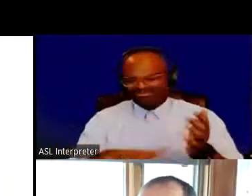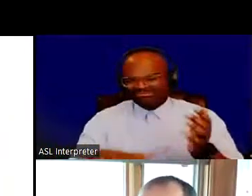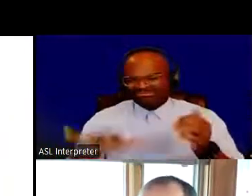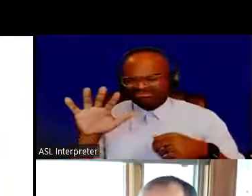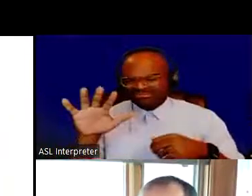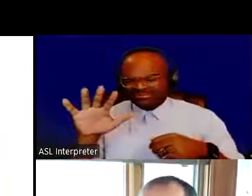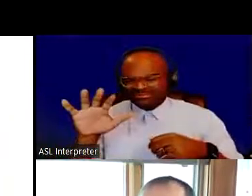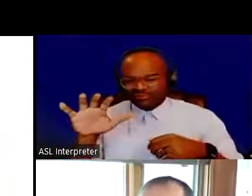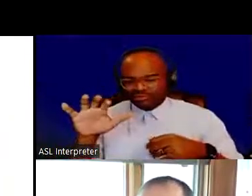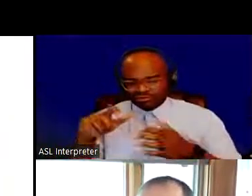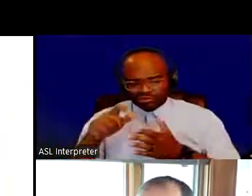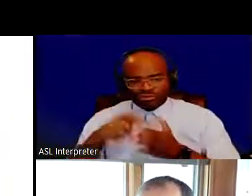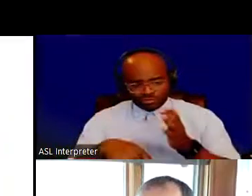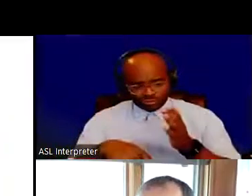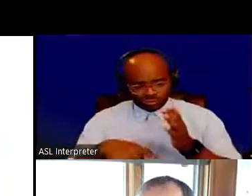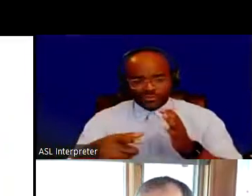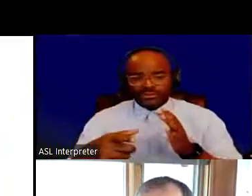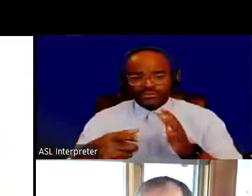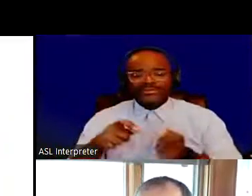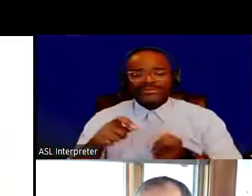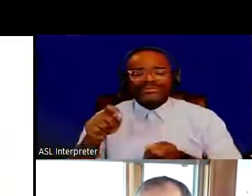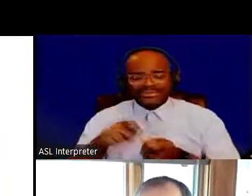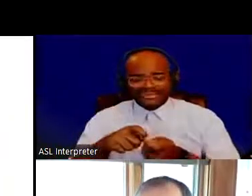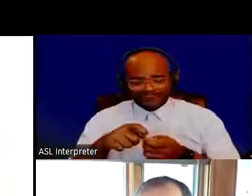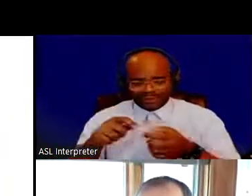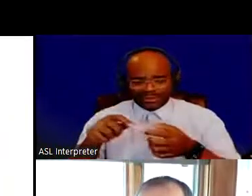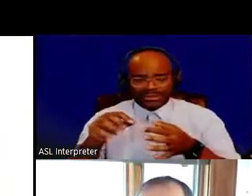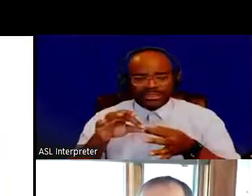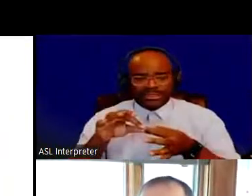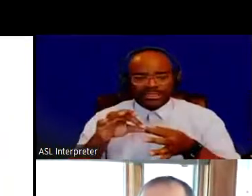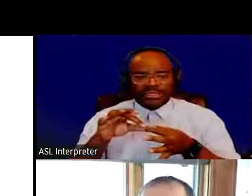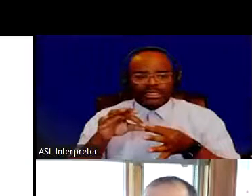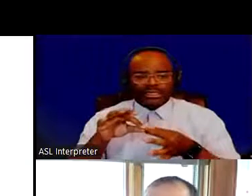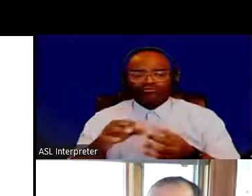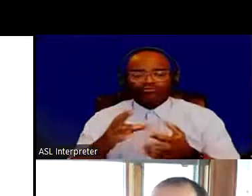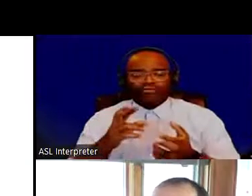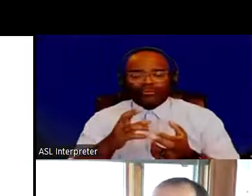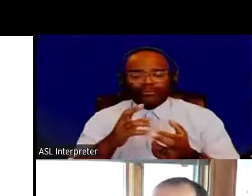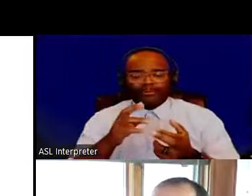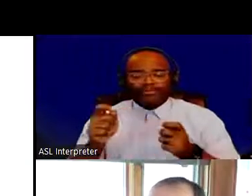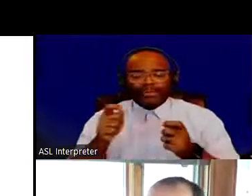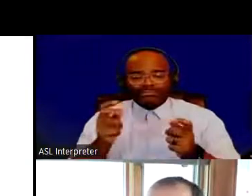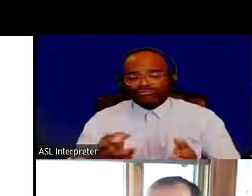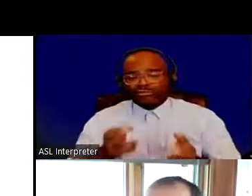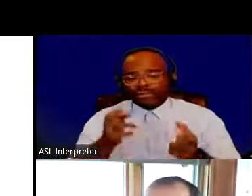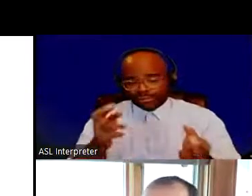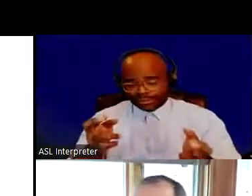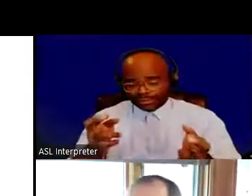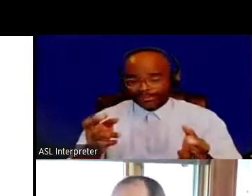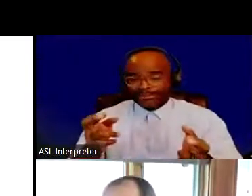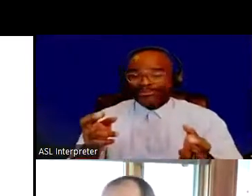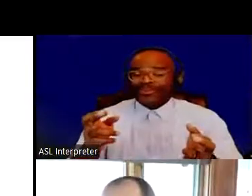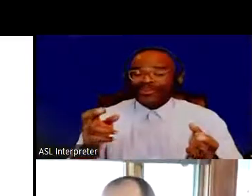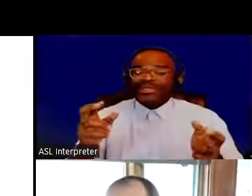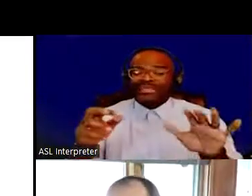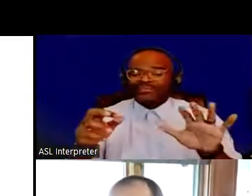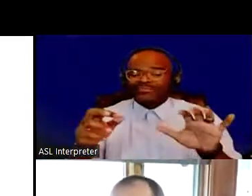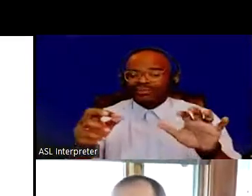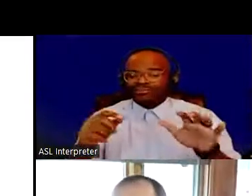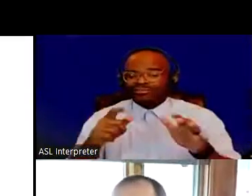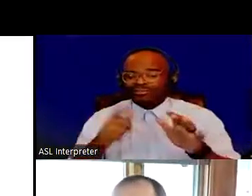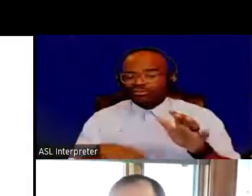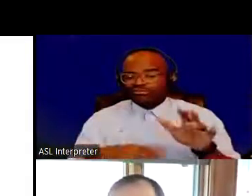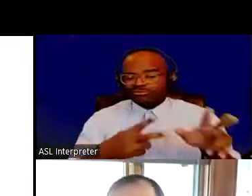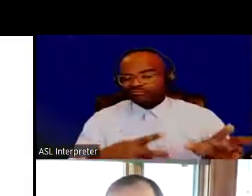500 that included specific management recommendations. And from those 500 odd articles, we were able to